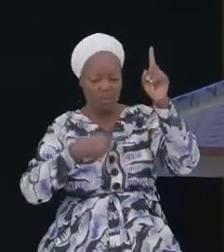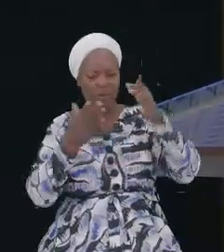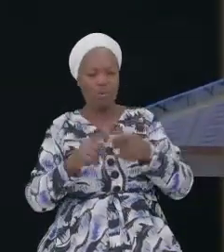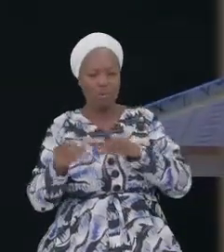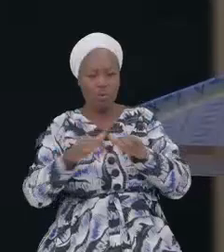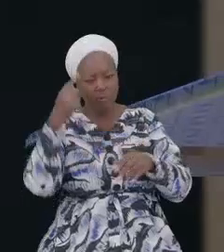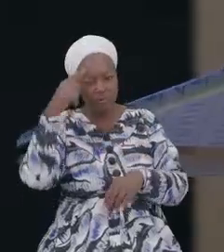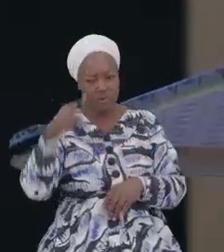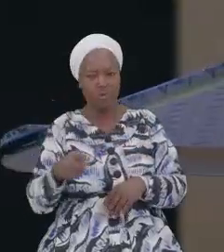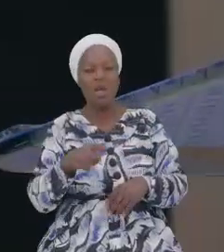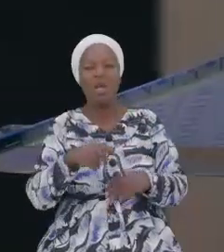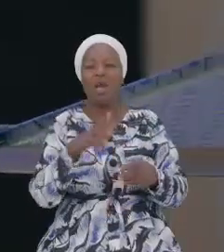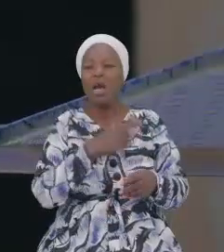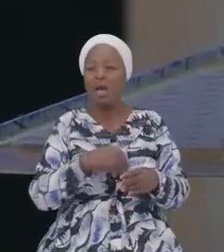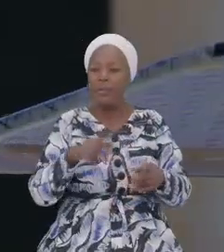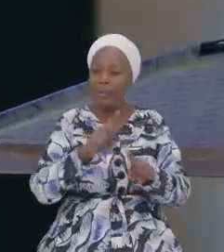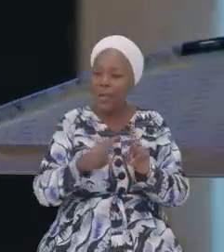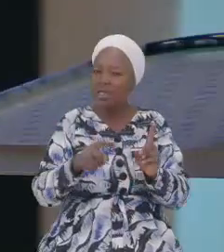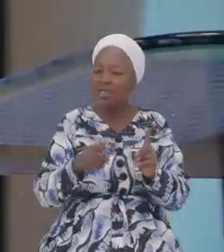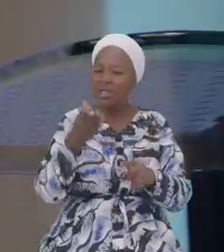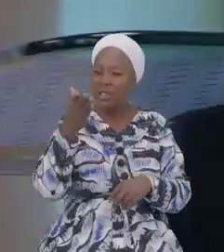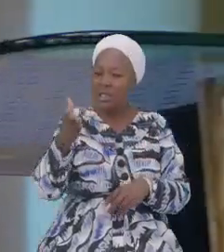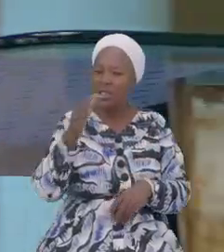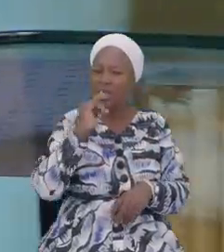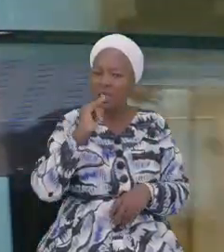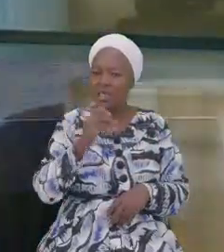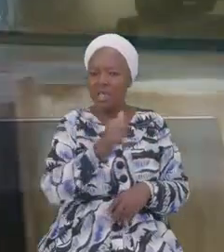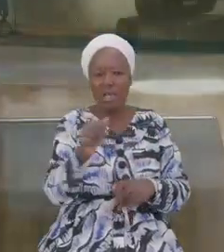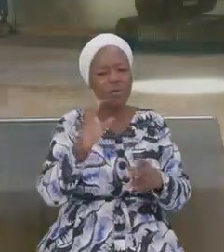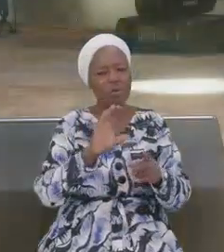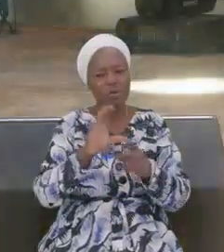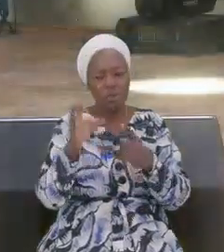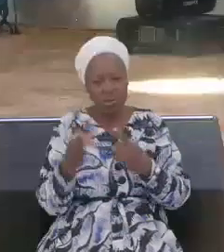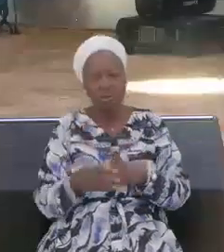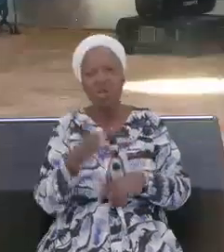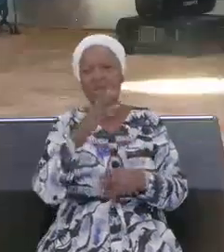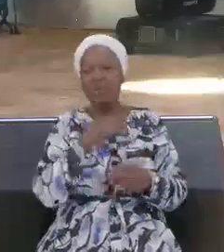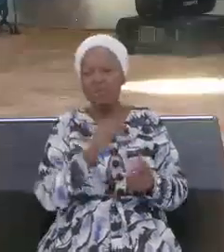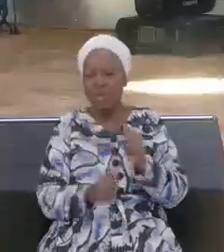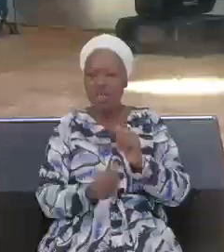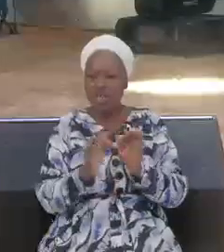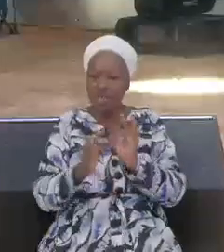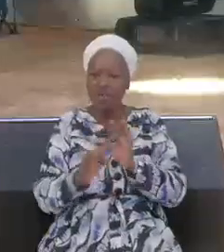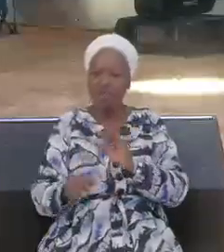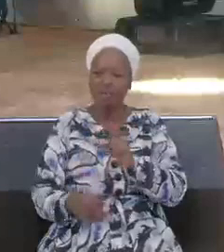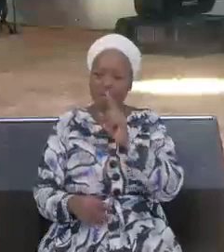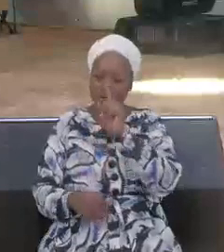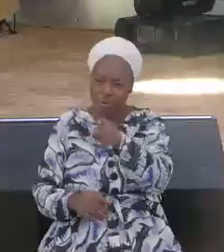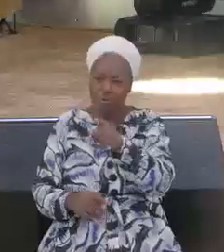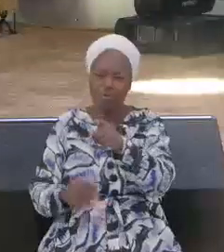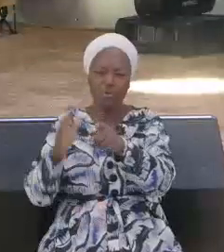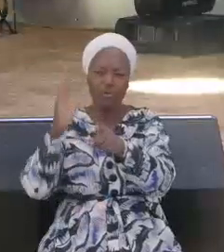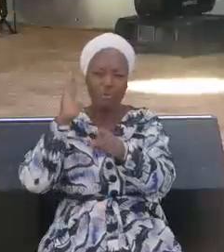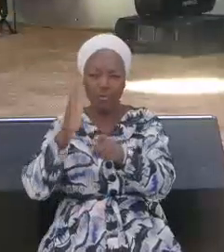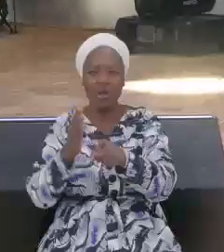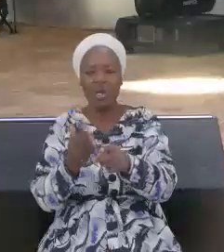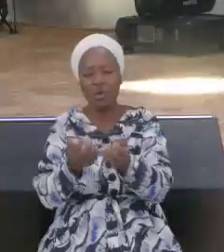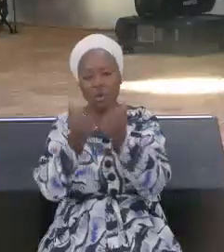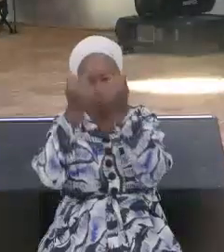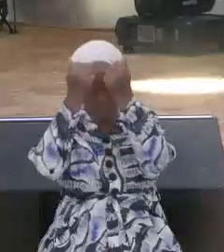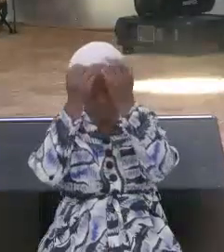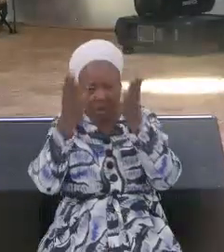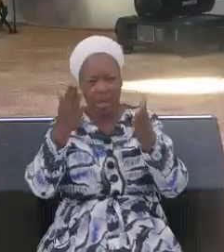for you. But there is a condition. If ye will obey